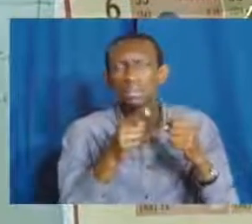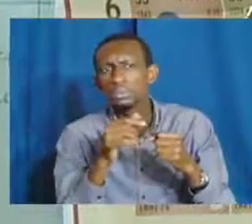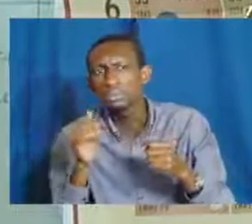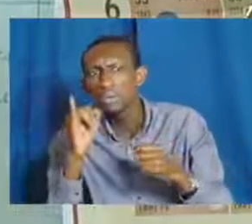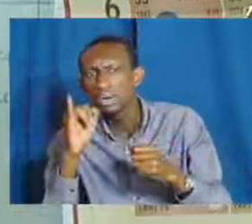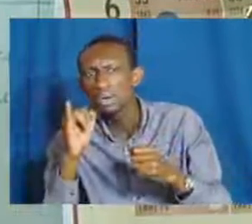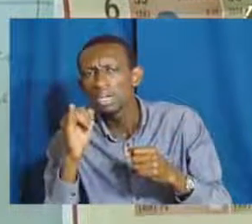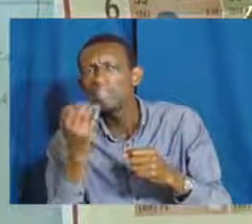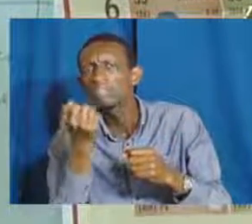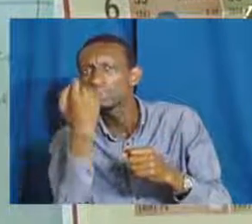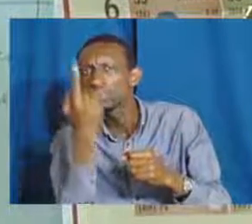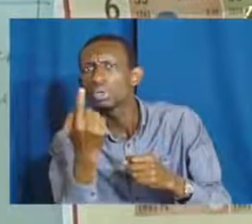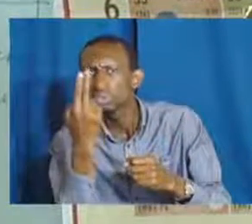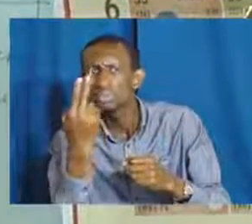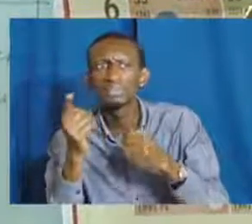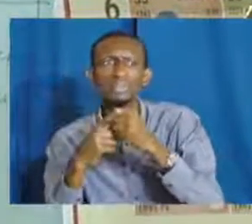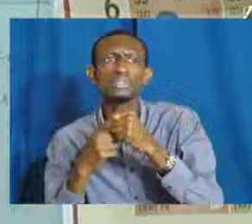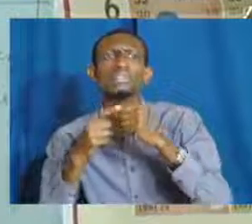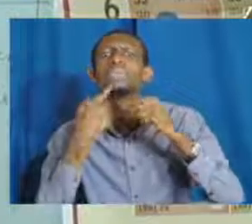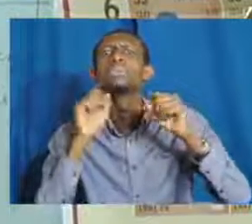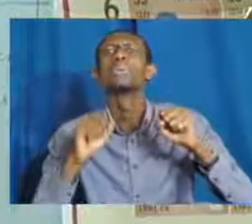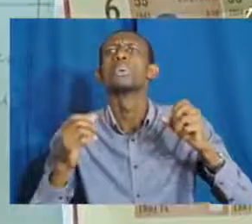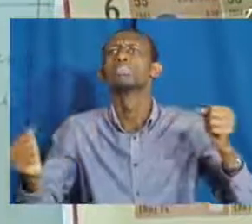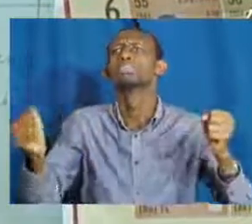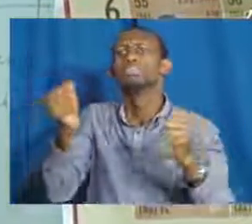should be before it should be before